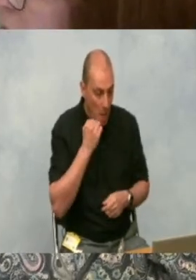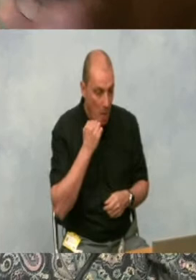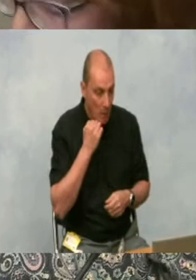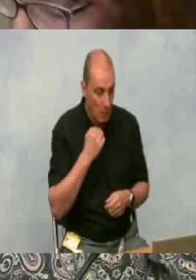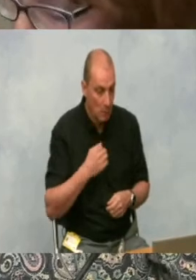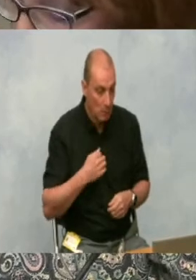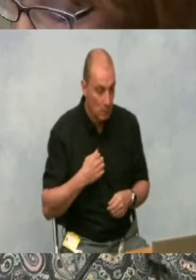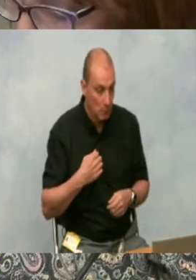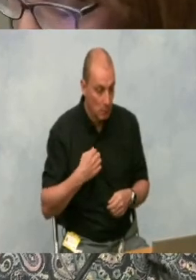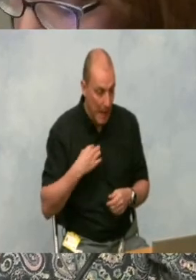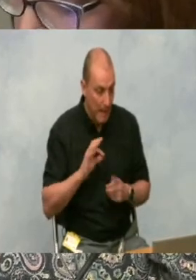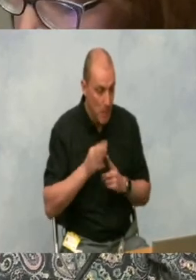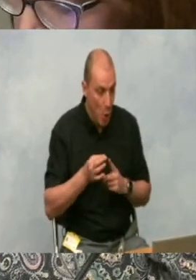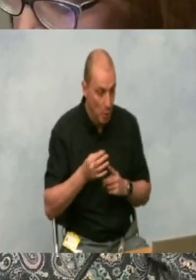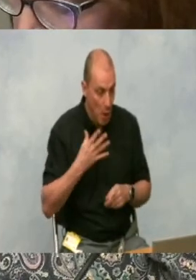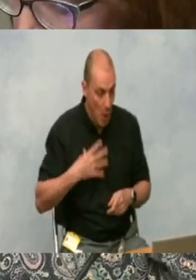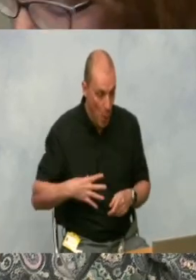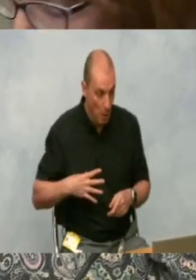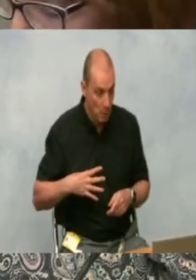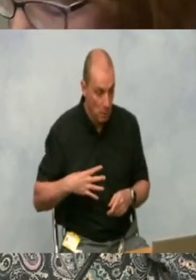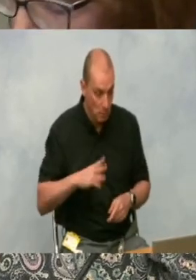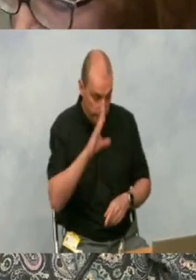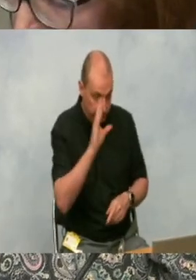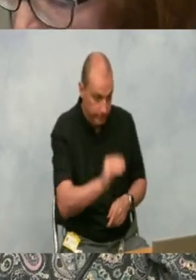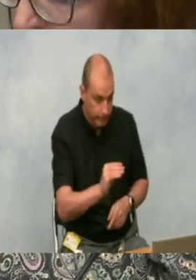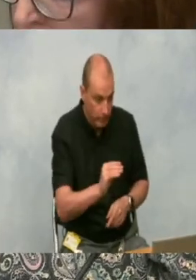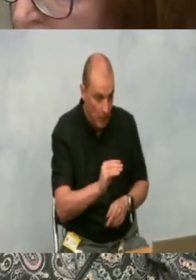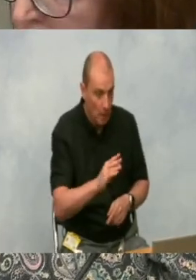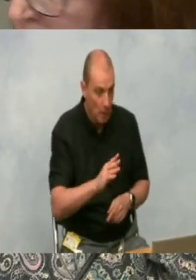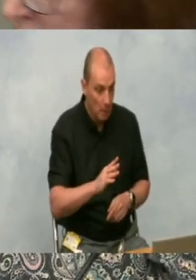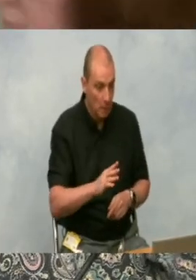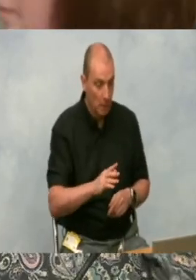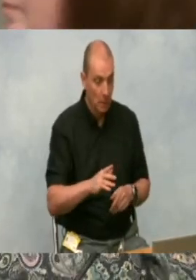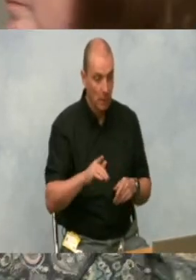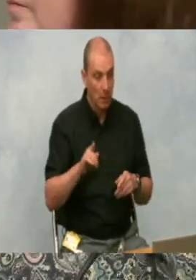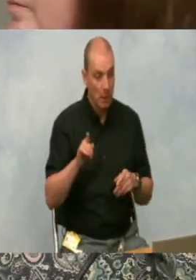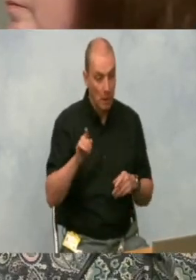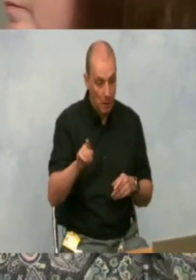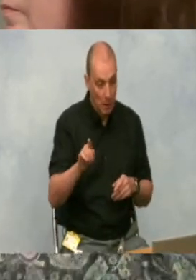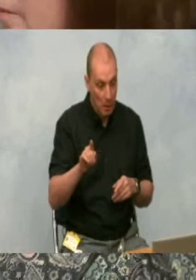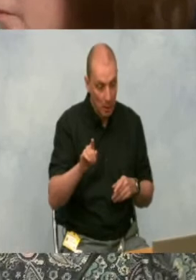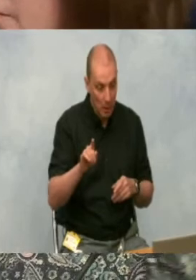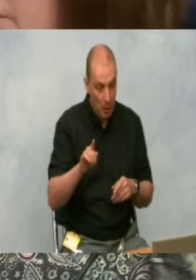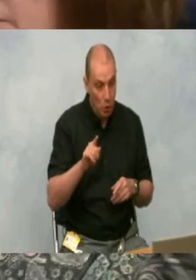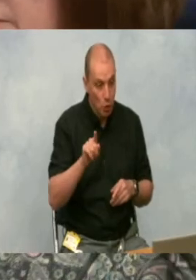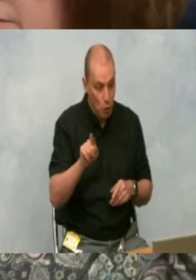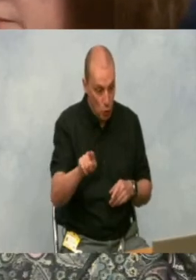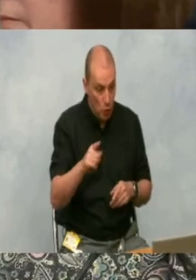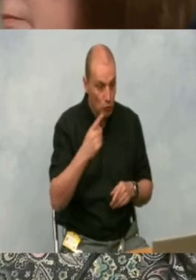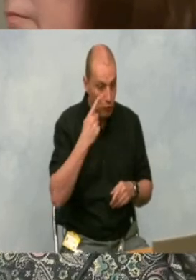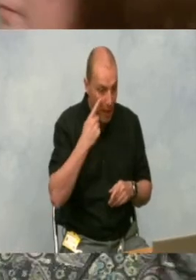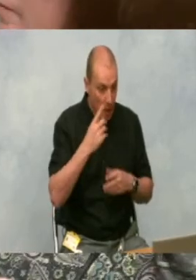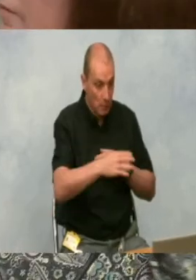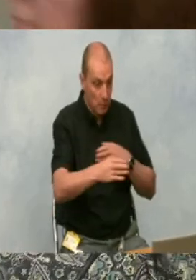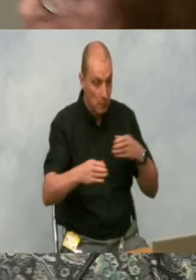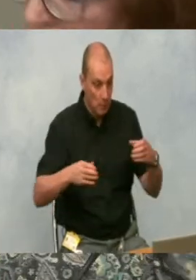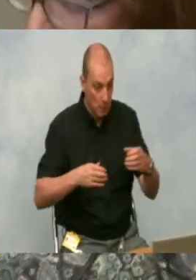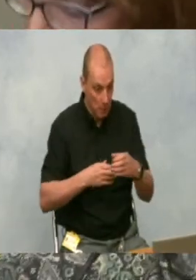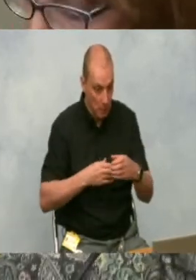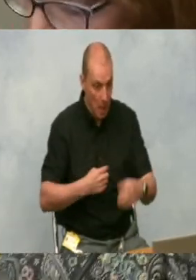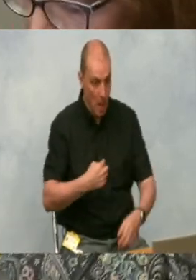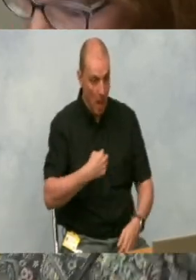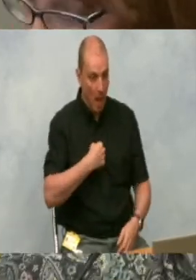officers need to put themselves in the committee's position that we're being asked to sell off. We're the ones responsible. We're signing off this